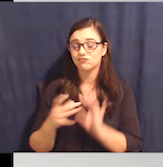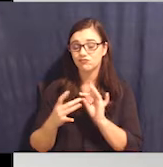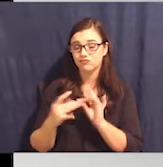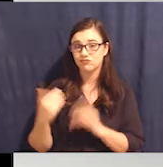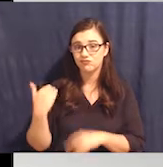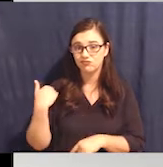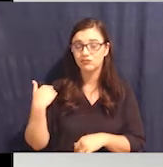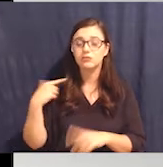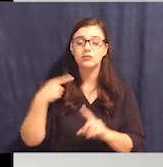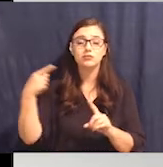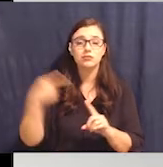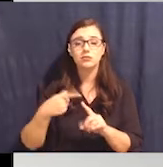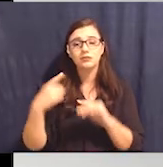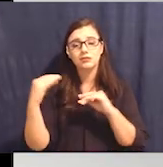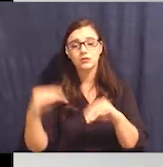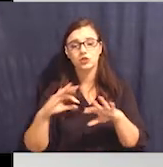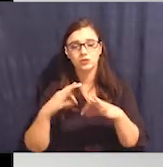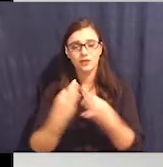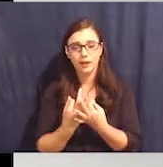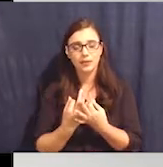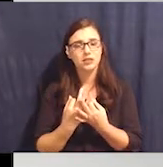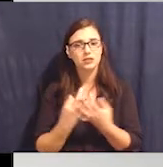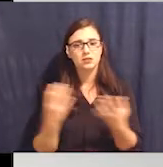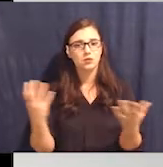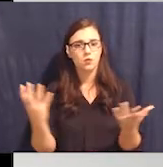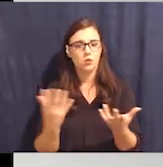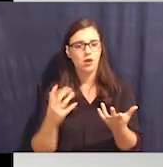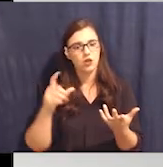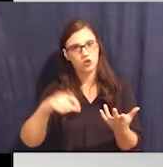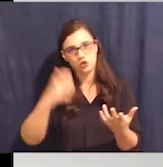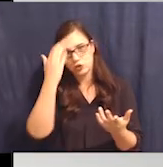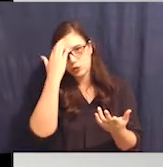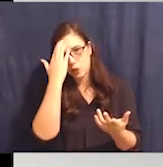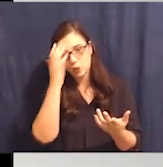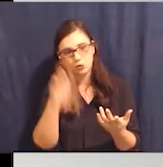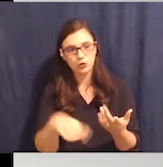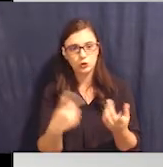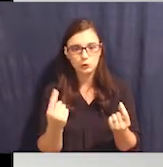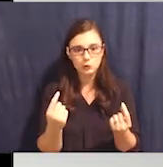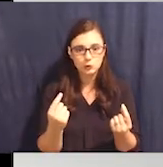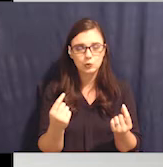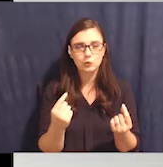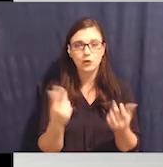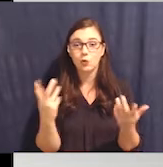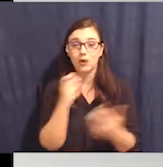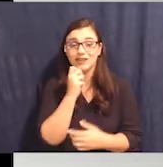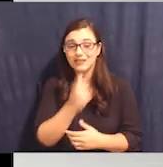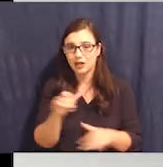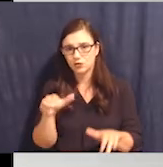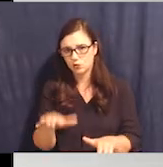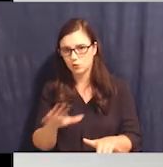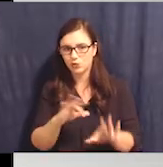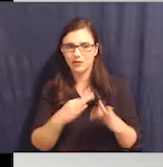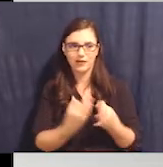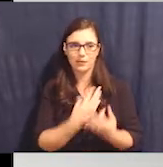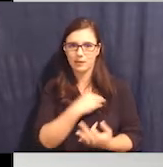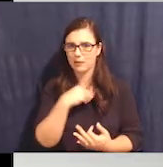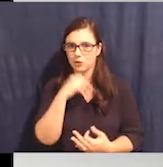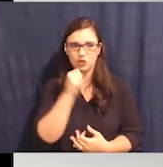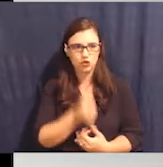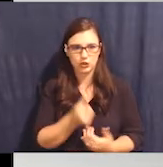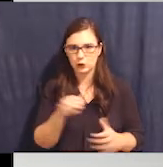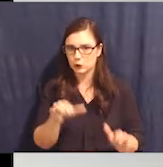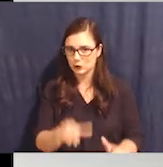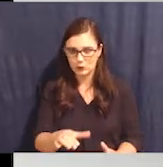As mentioned, our mission is to teach families what they should know, what they should do, what they shouldn't do, what their